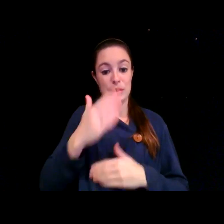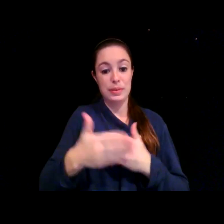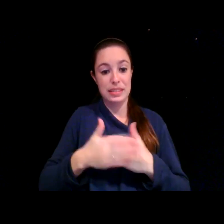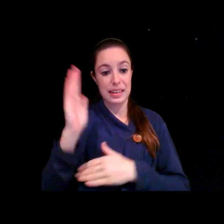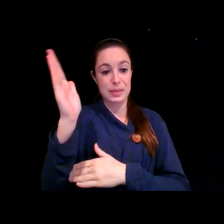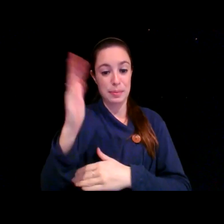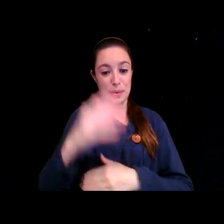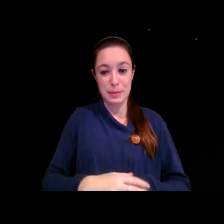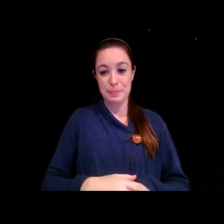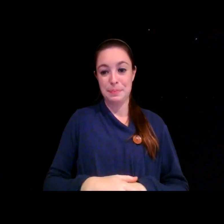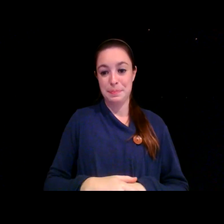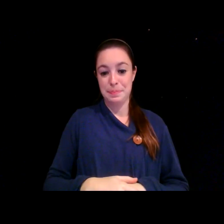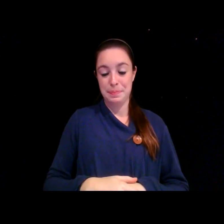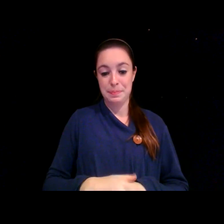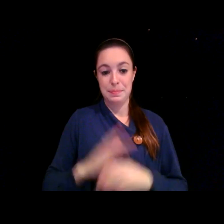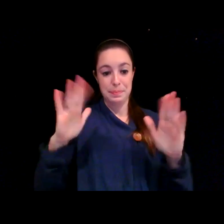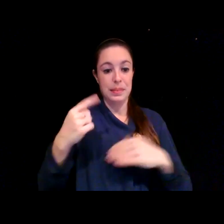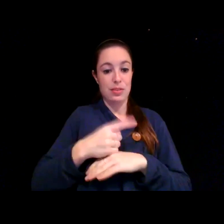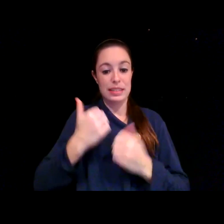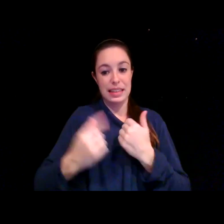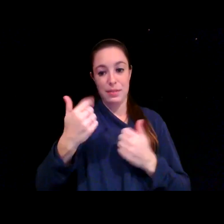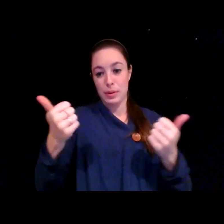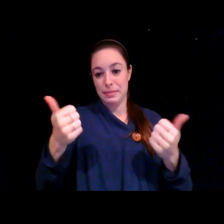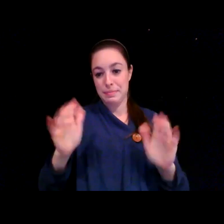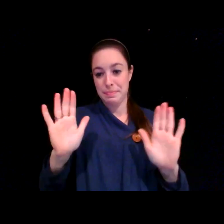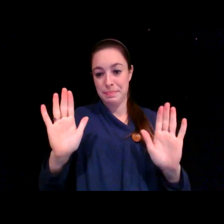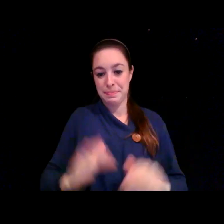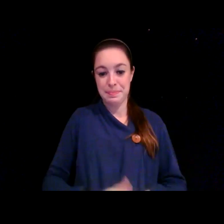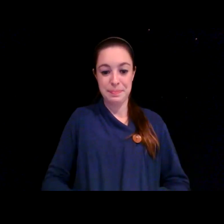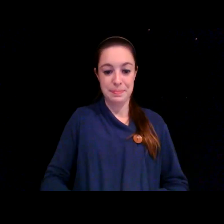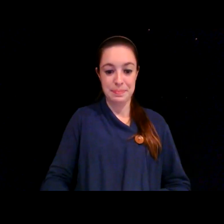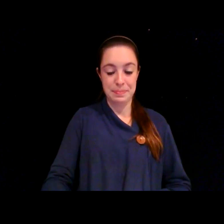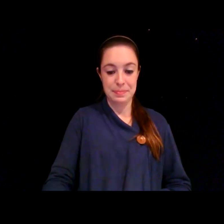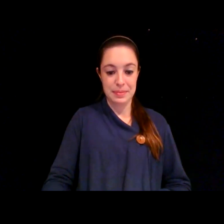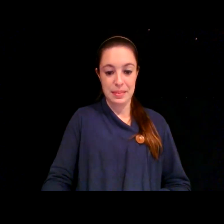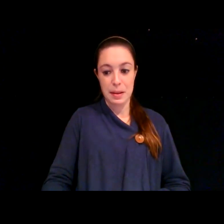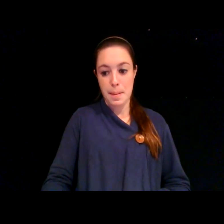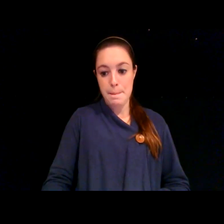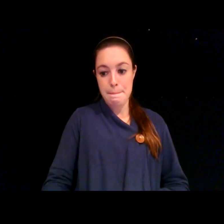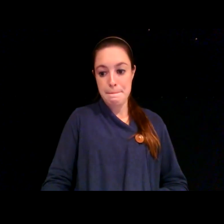series. Have a good day, everyone. Bye, thanks.